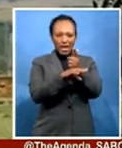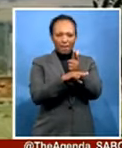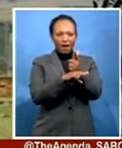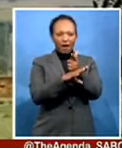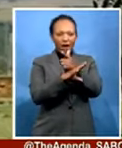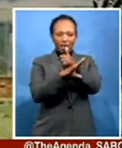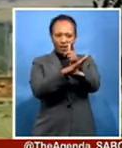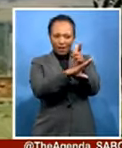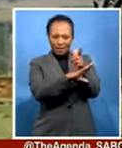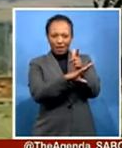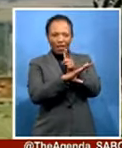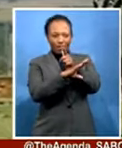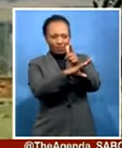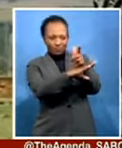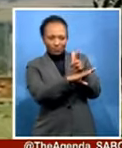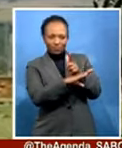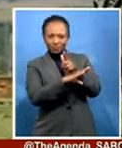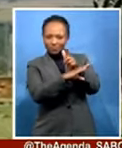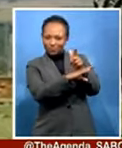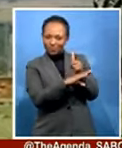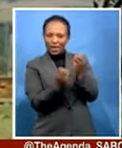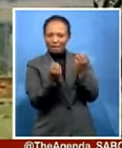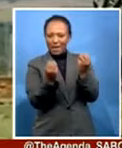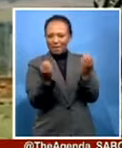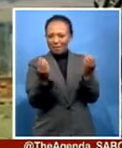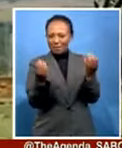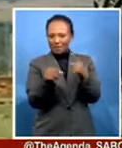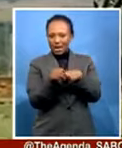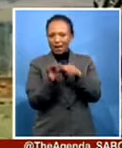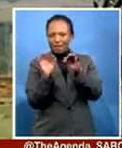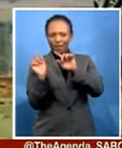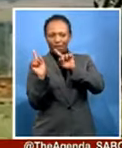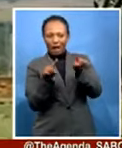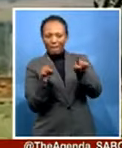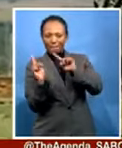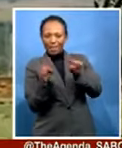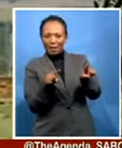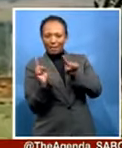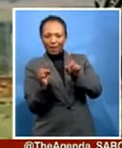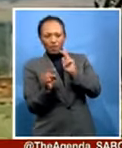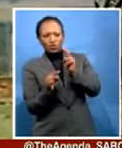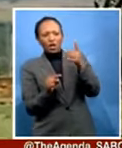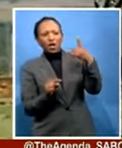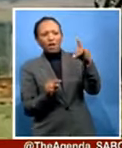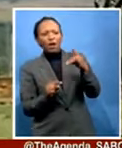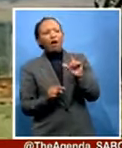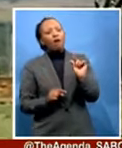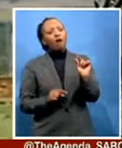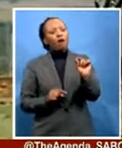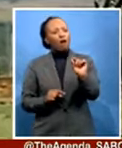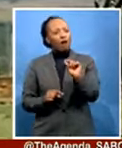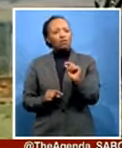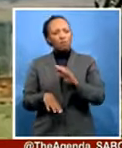then that's jobs for lots of people. That's growth of the economy around the game farms, around all of these